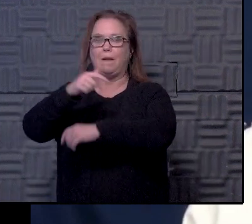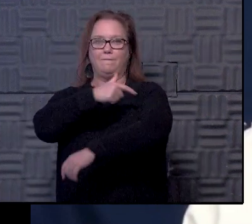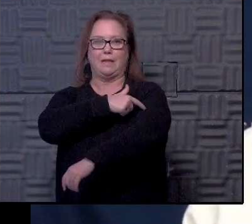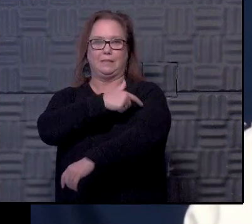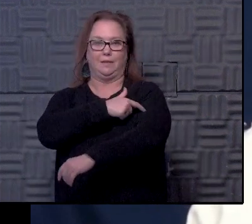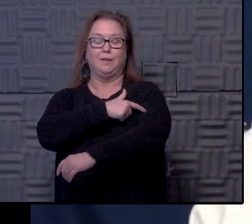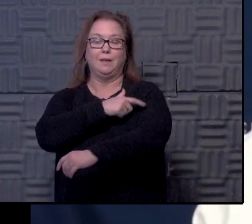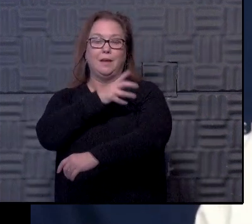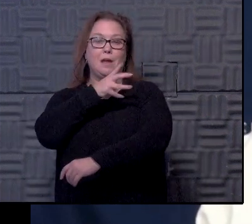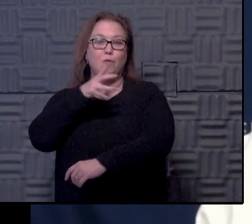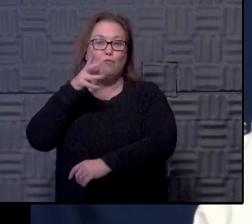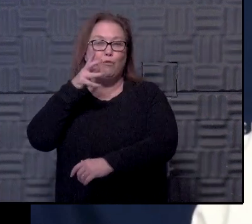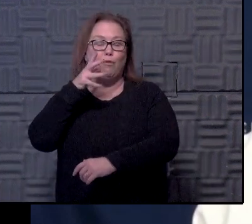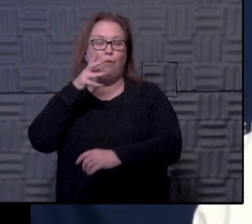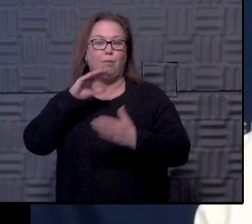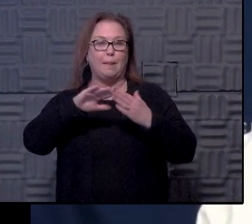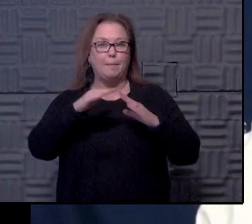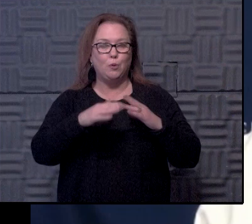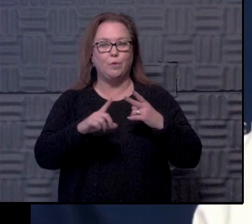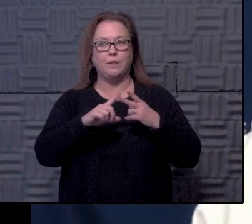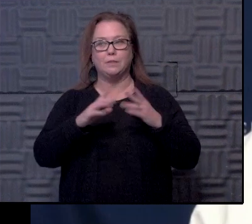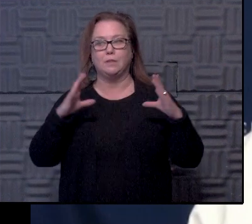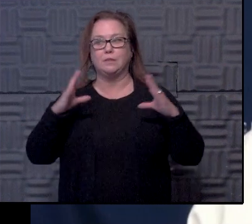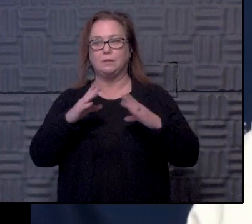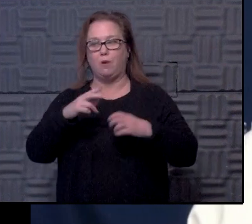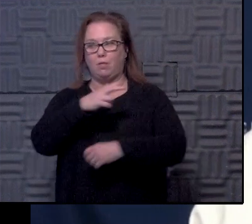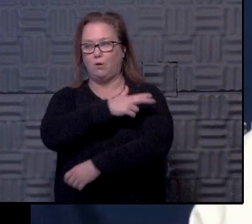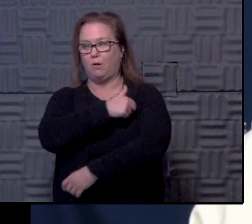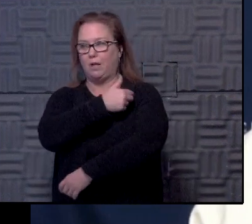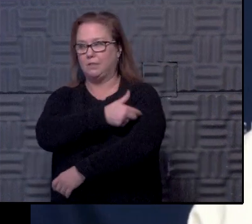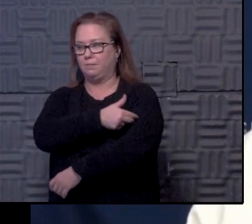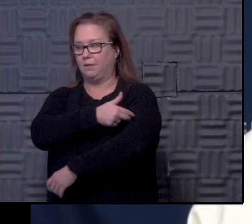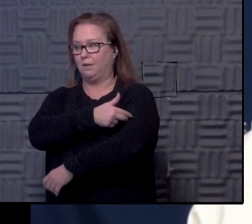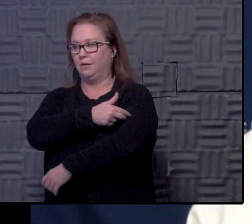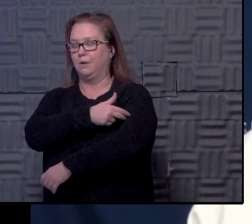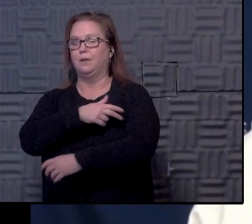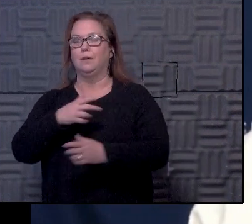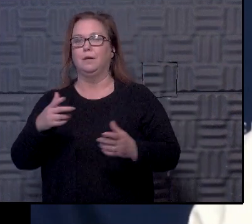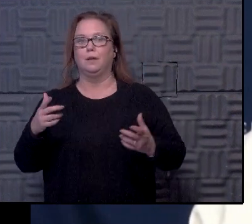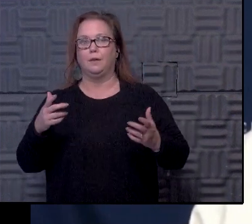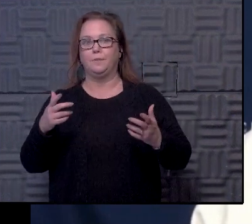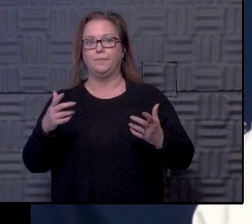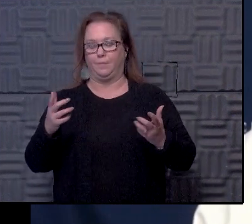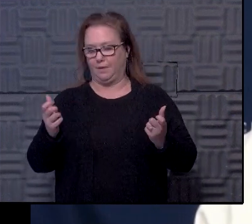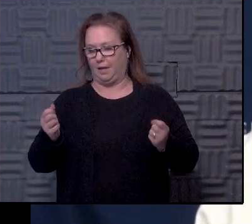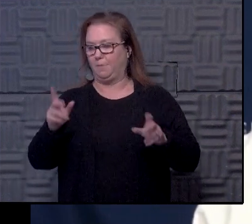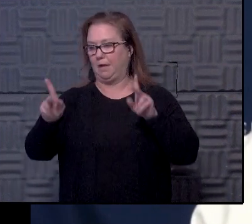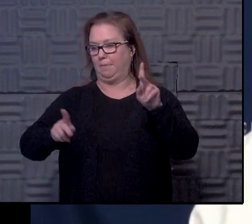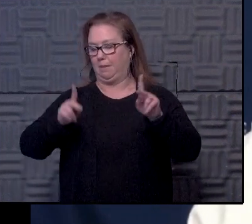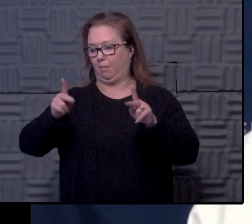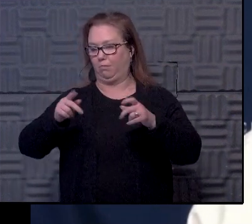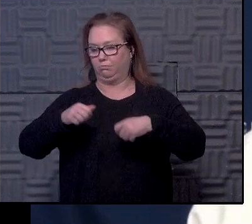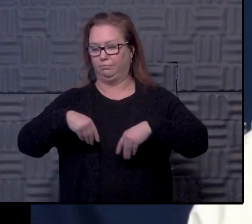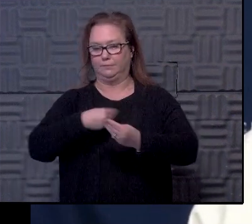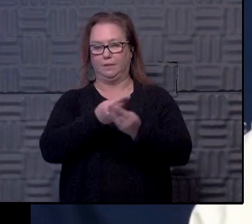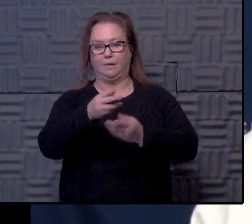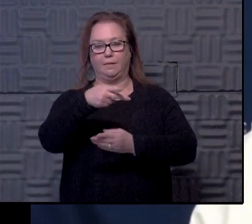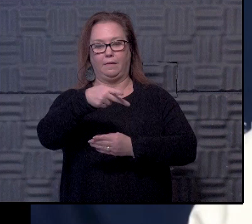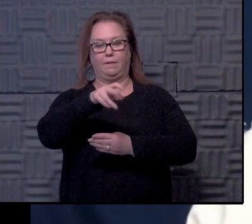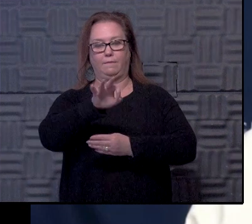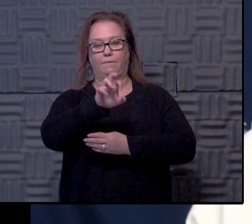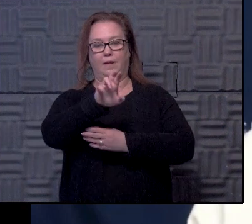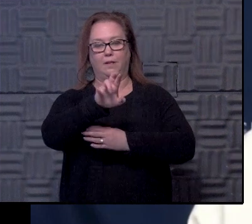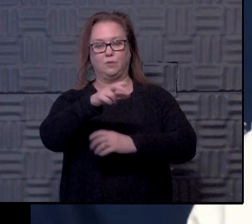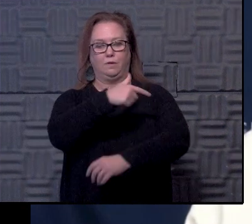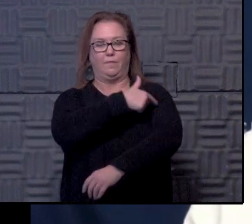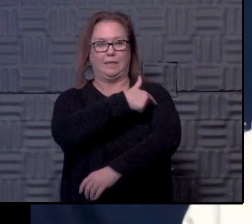rural communities, to smaller hospitals that may not be able to administer a large number of the Pfizer vaccine, for example, in a